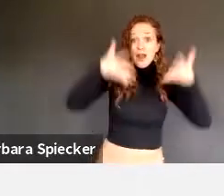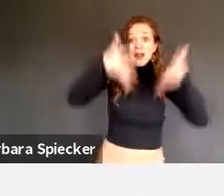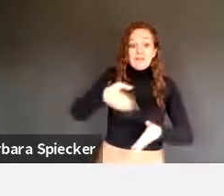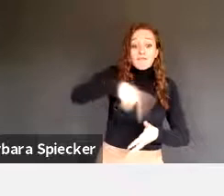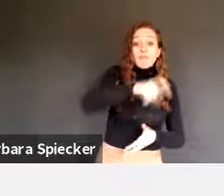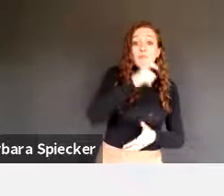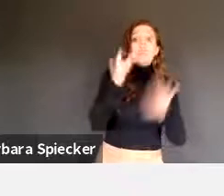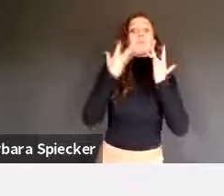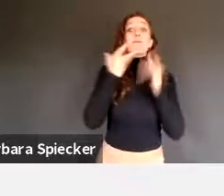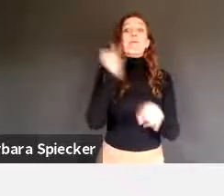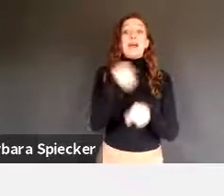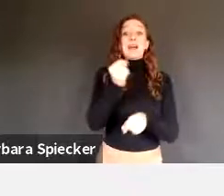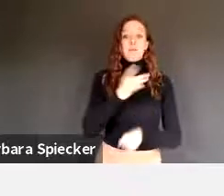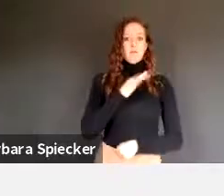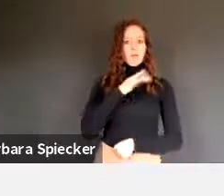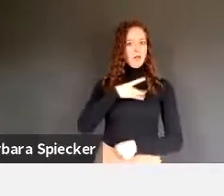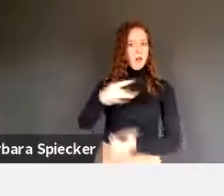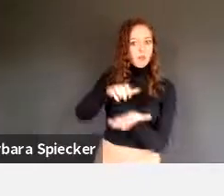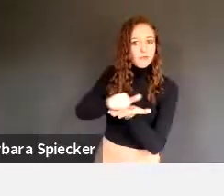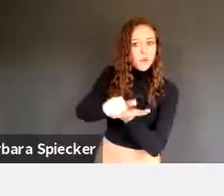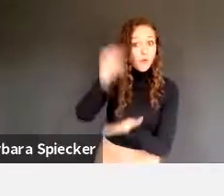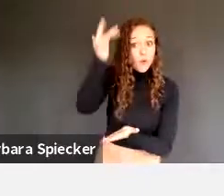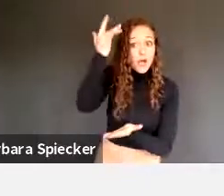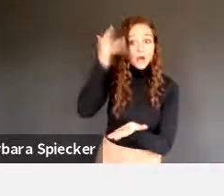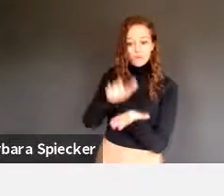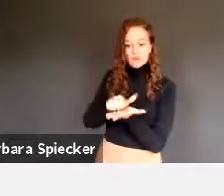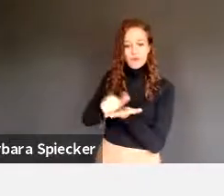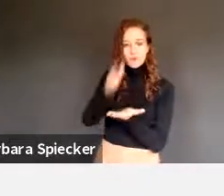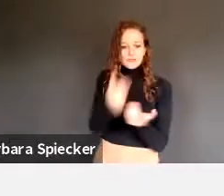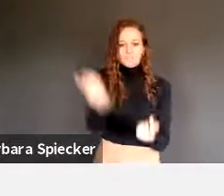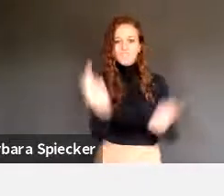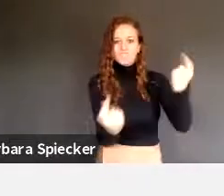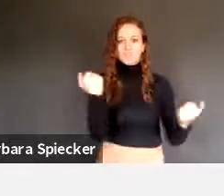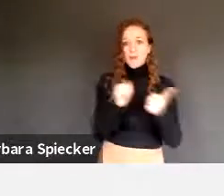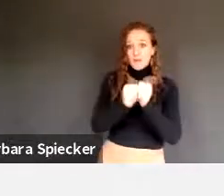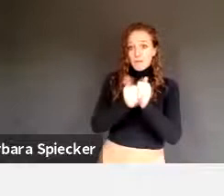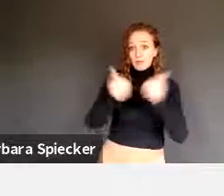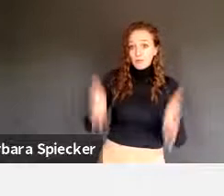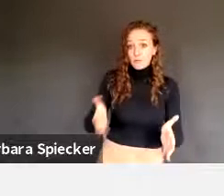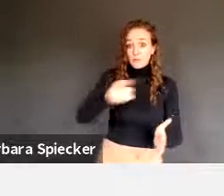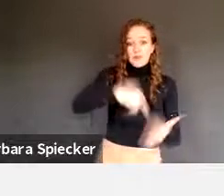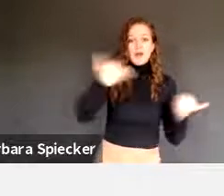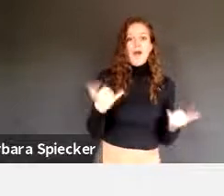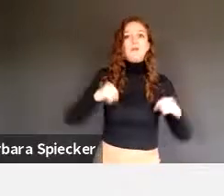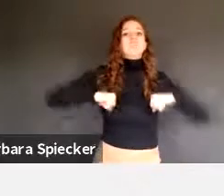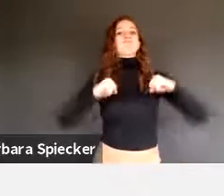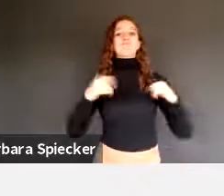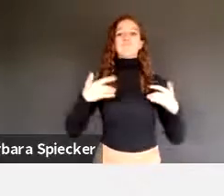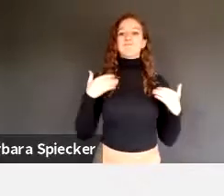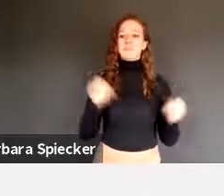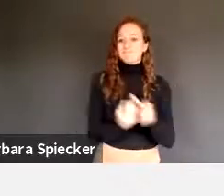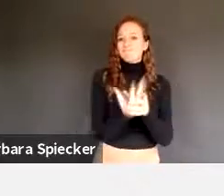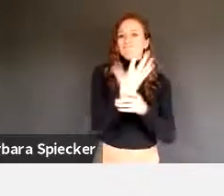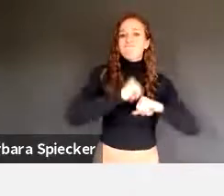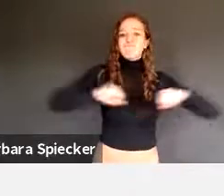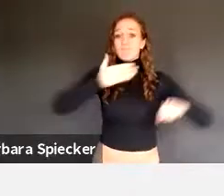So juveniles that survive grazing may benefit from grazing effects because density-dependent competition ends up being reduced.